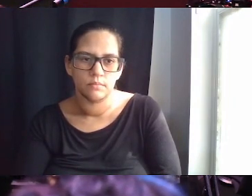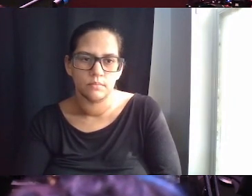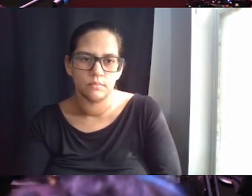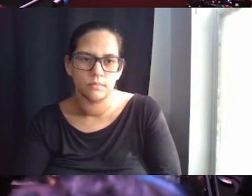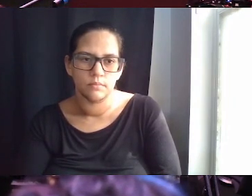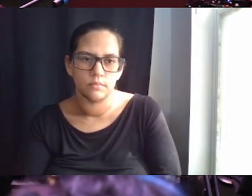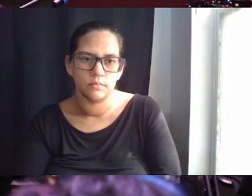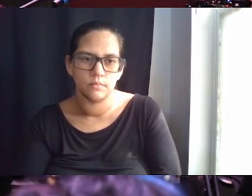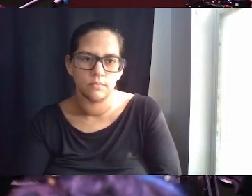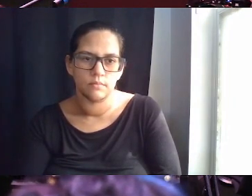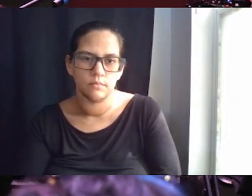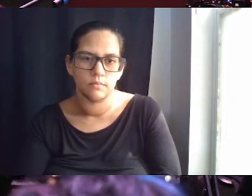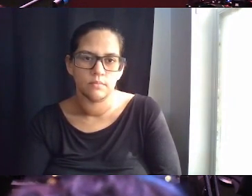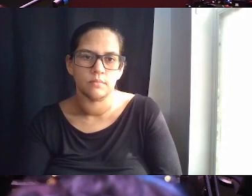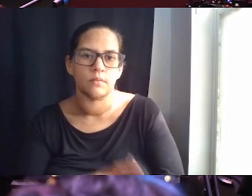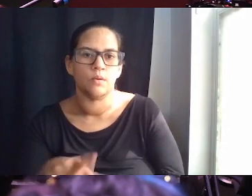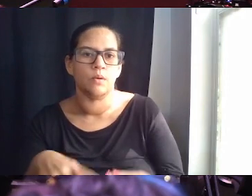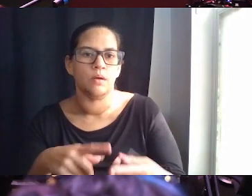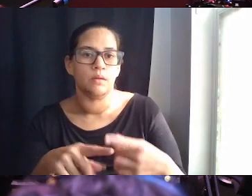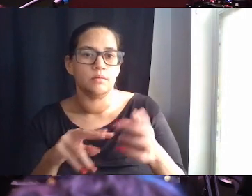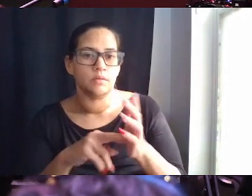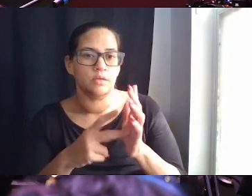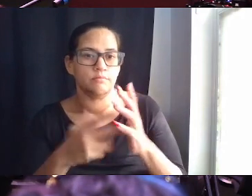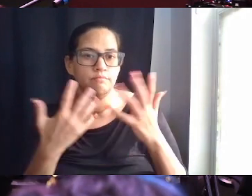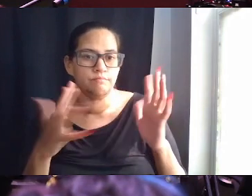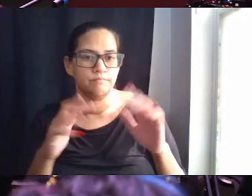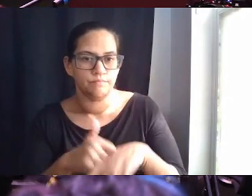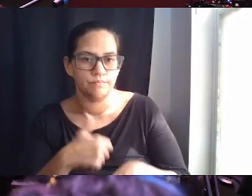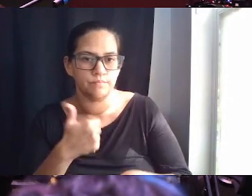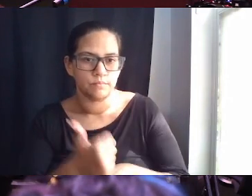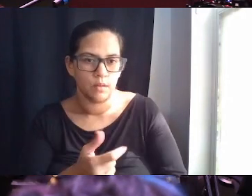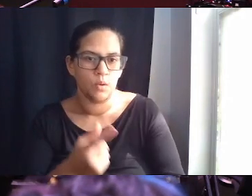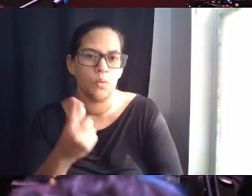When your intention is set, take one more final breath.